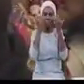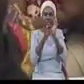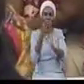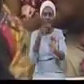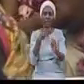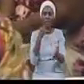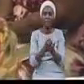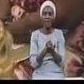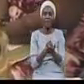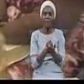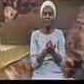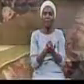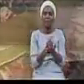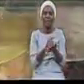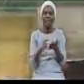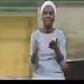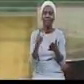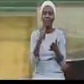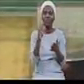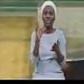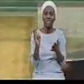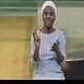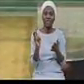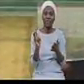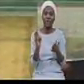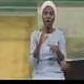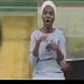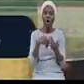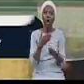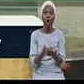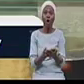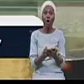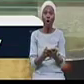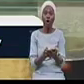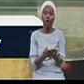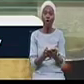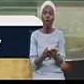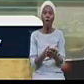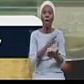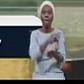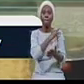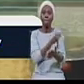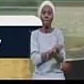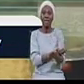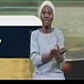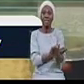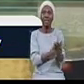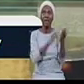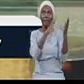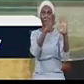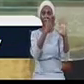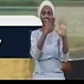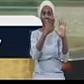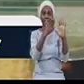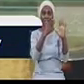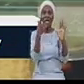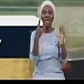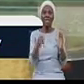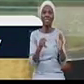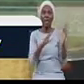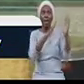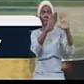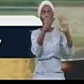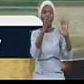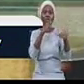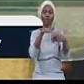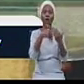Verse 27, Almighty presence. The presence of the Almighty. When you go out, it'll